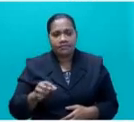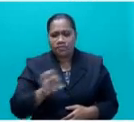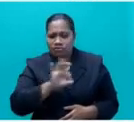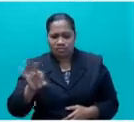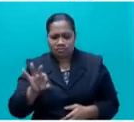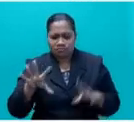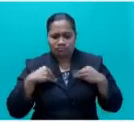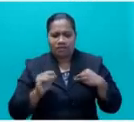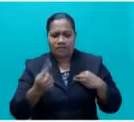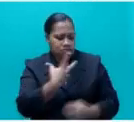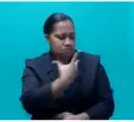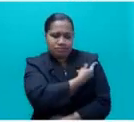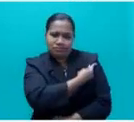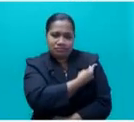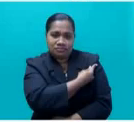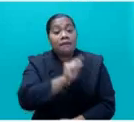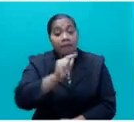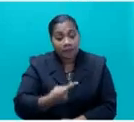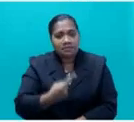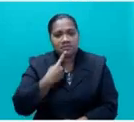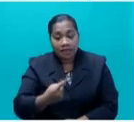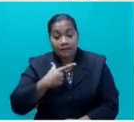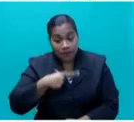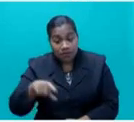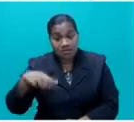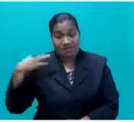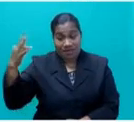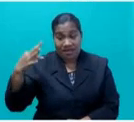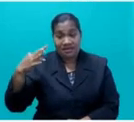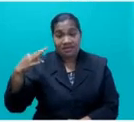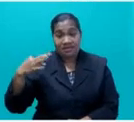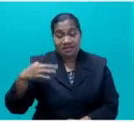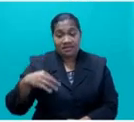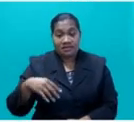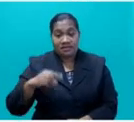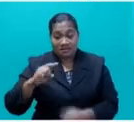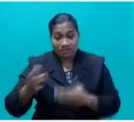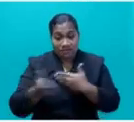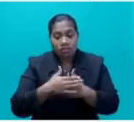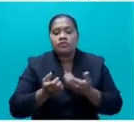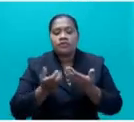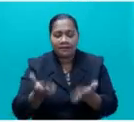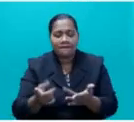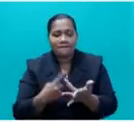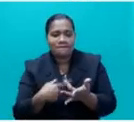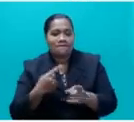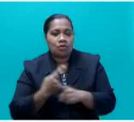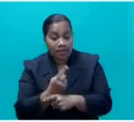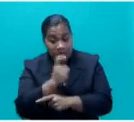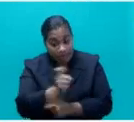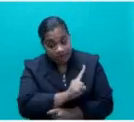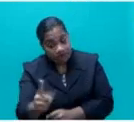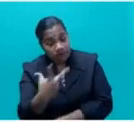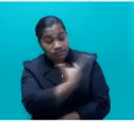of the vaccine. What we have said, because they've applied, applications have closed, but we're giving them another week. If they go and get their